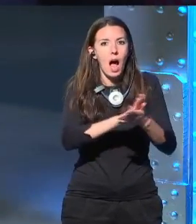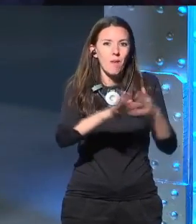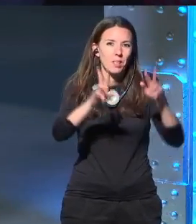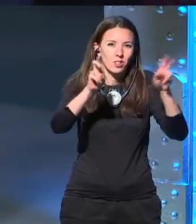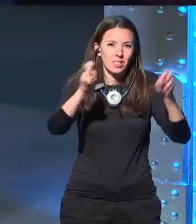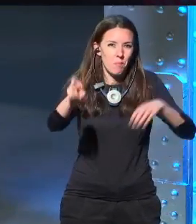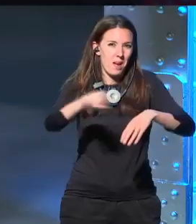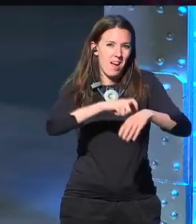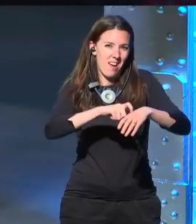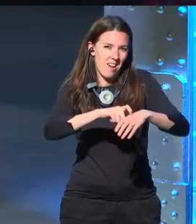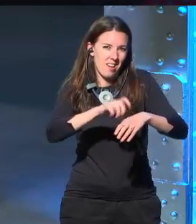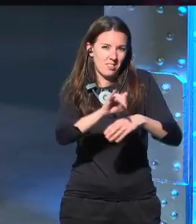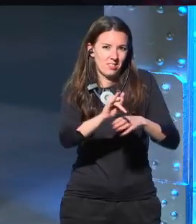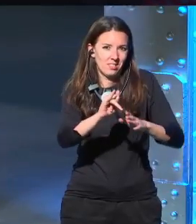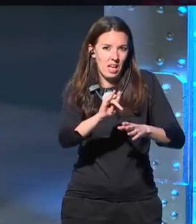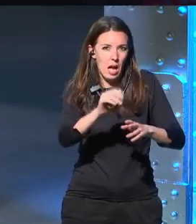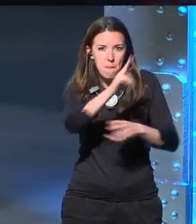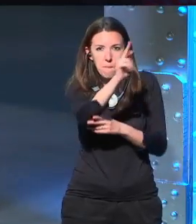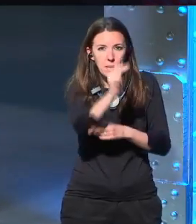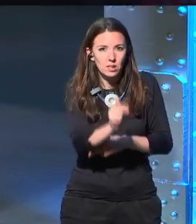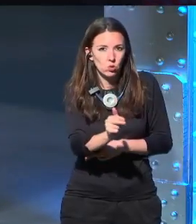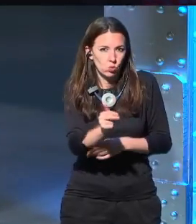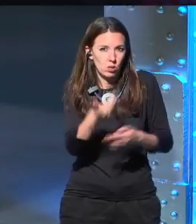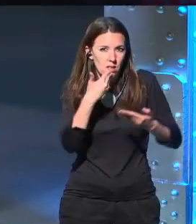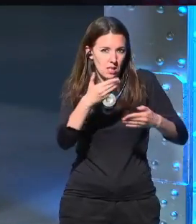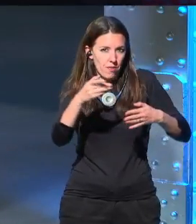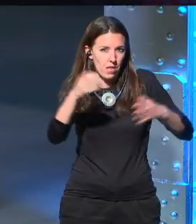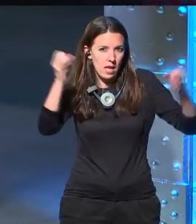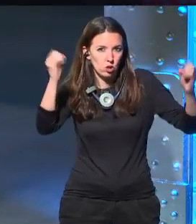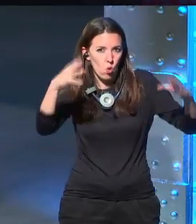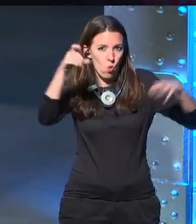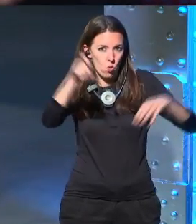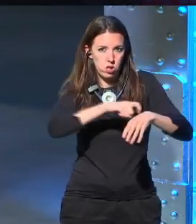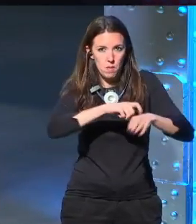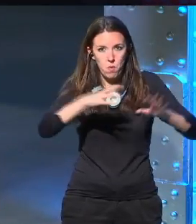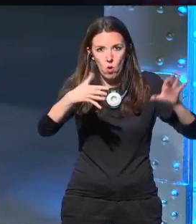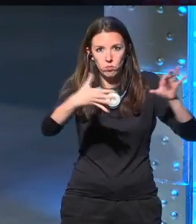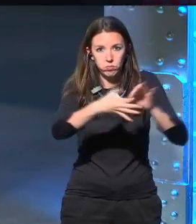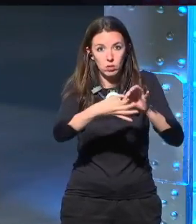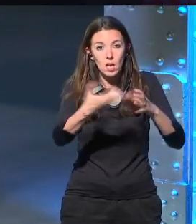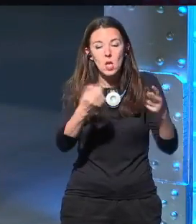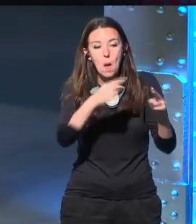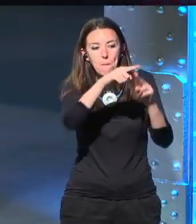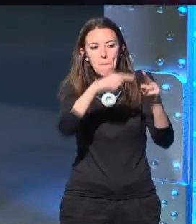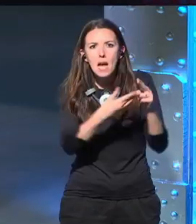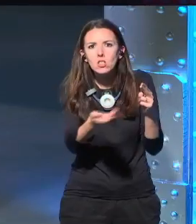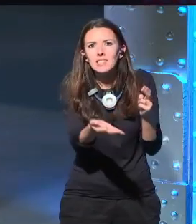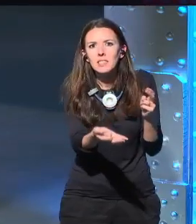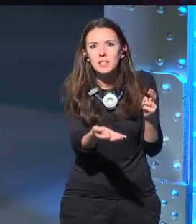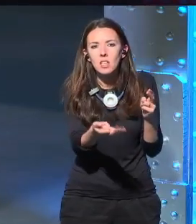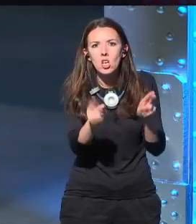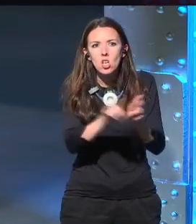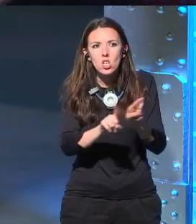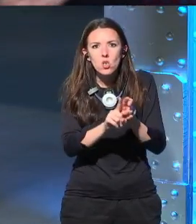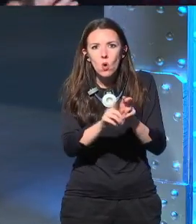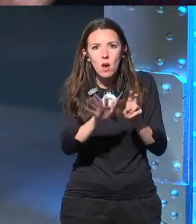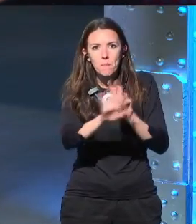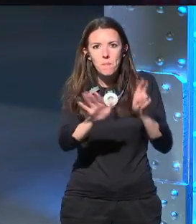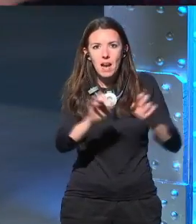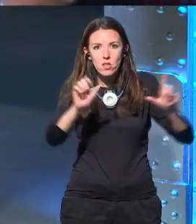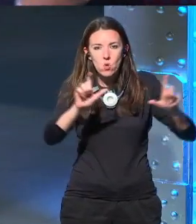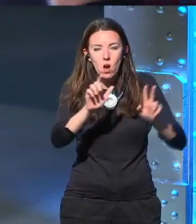I'm sure that's what he's doing with that hand. It makes it look like it's coming off of the panel. It makes it look